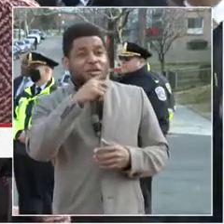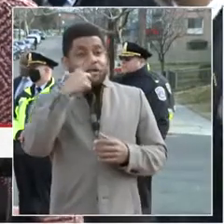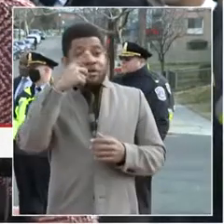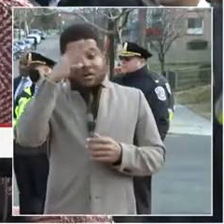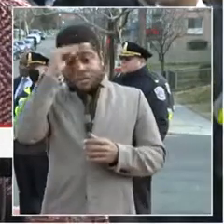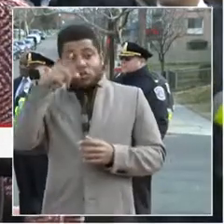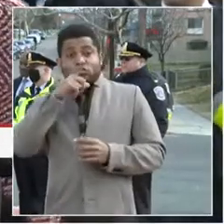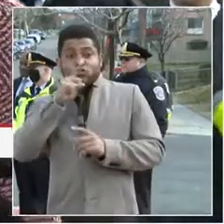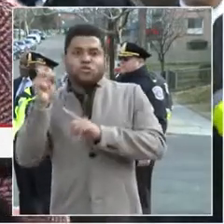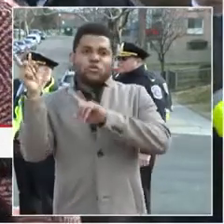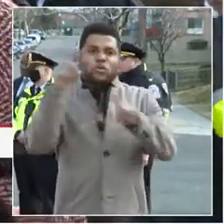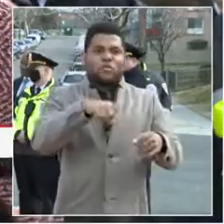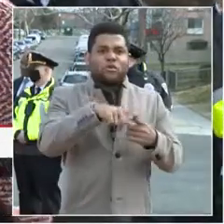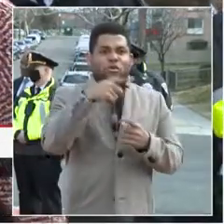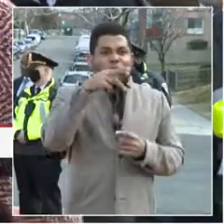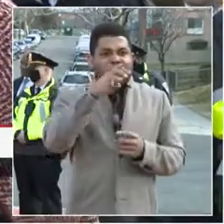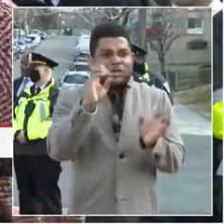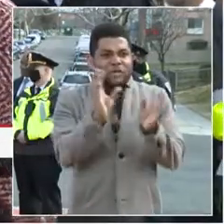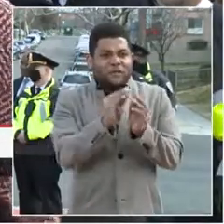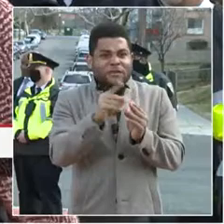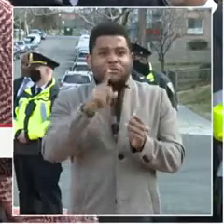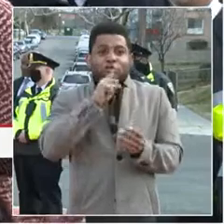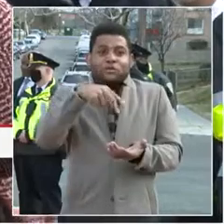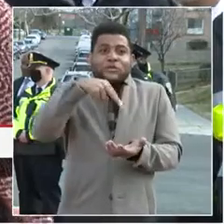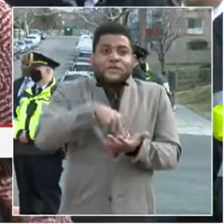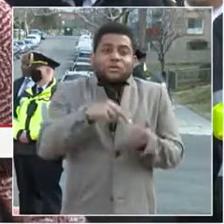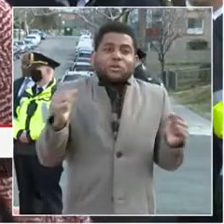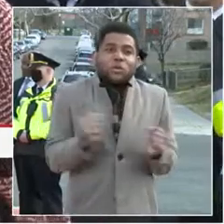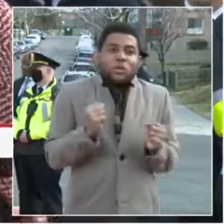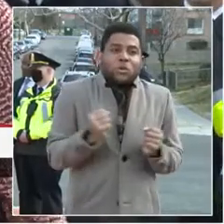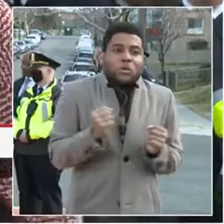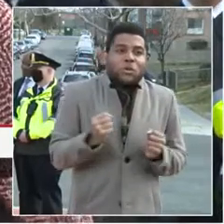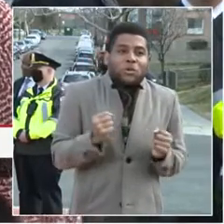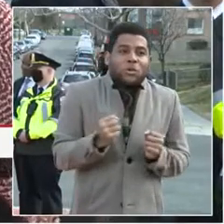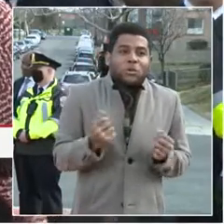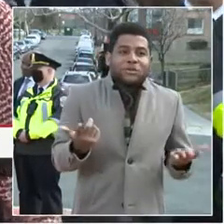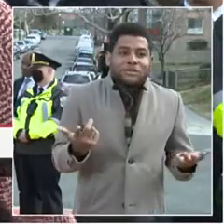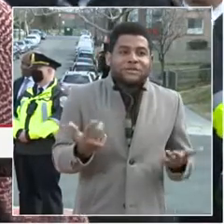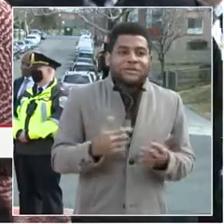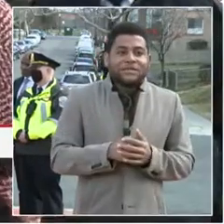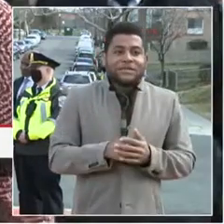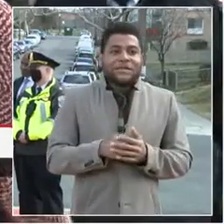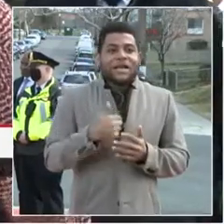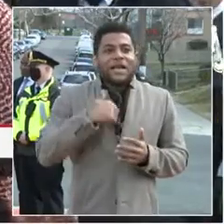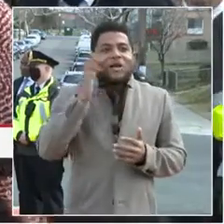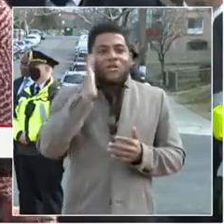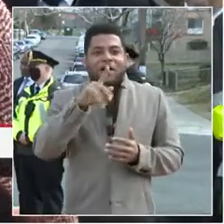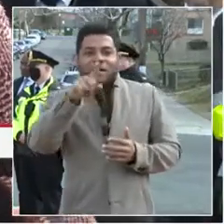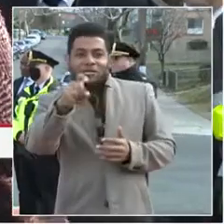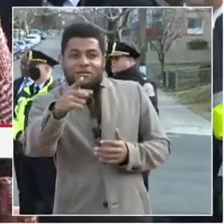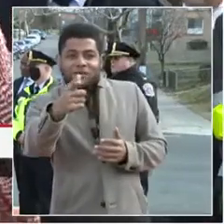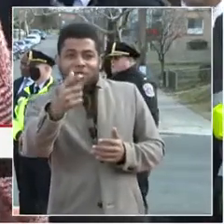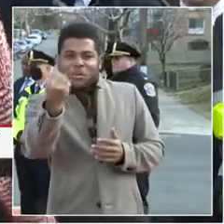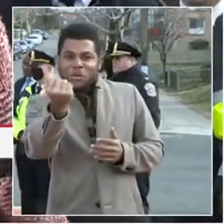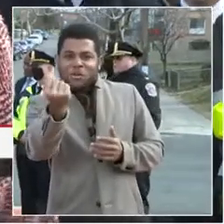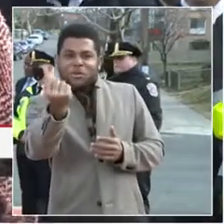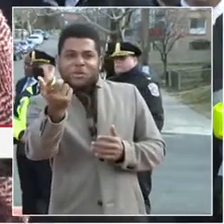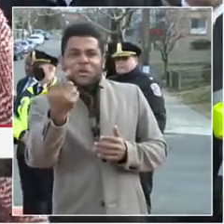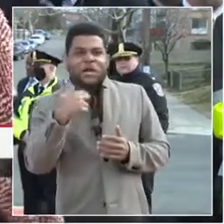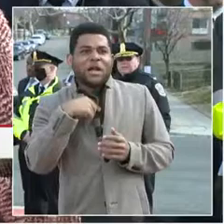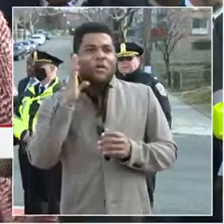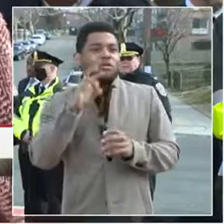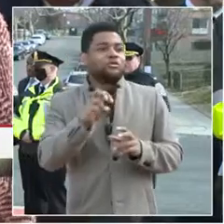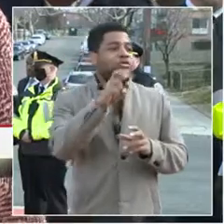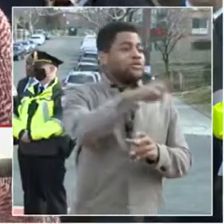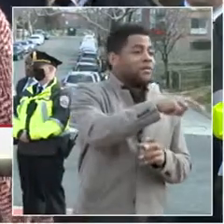to keep us standing here in the cold. Yes. That's okay, but I'm going to be around. I'm going to come back to your question, and then I'll be around to answer if there are any more